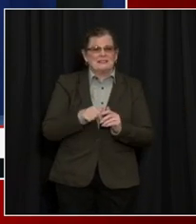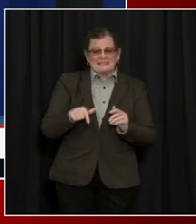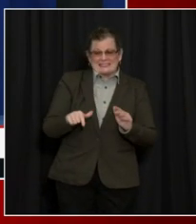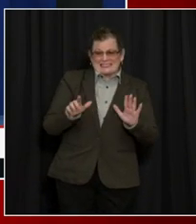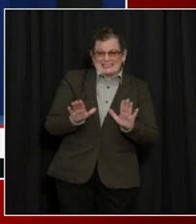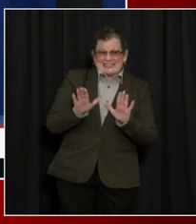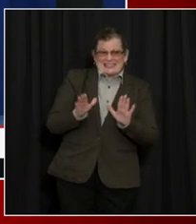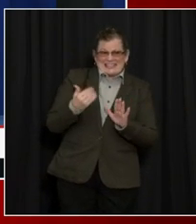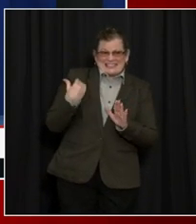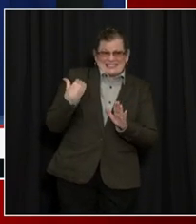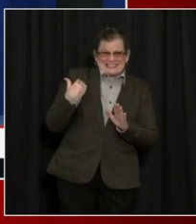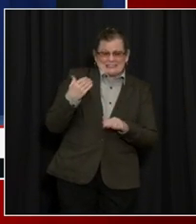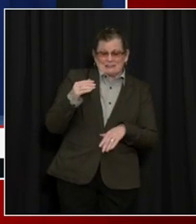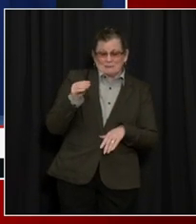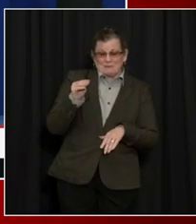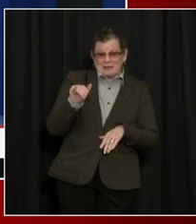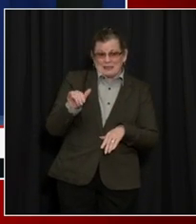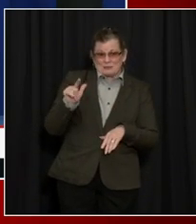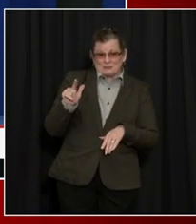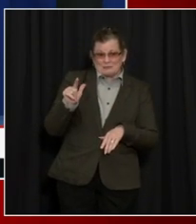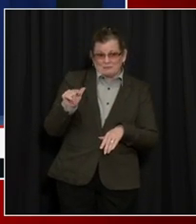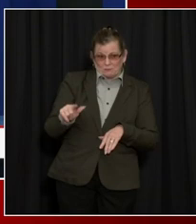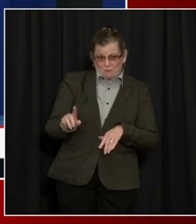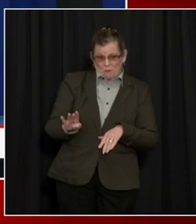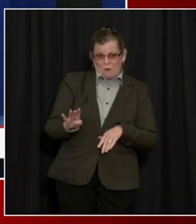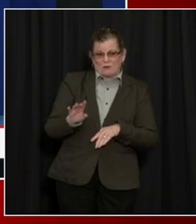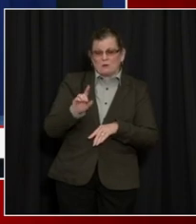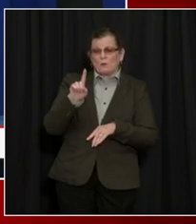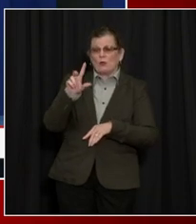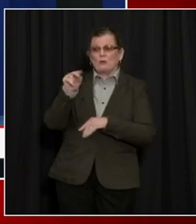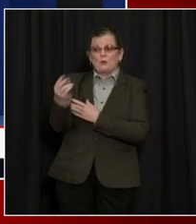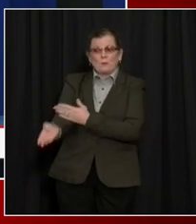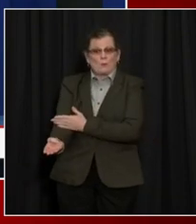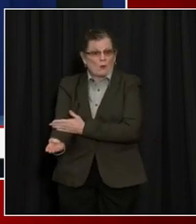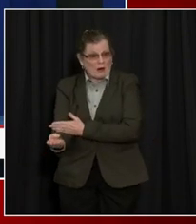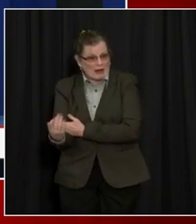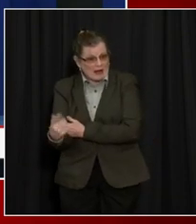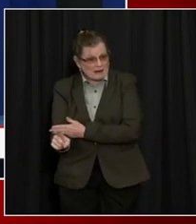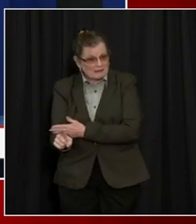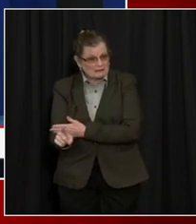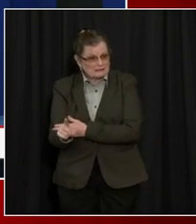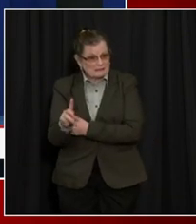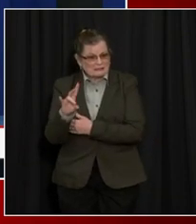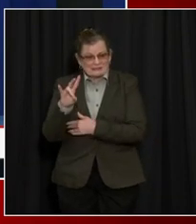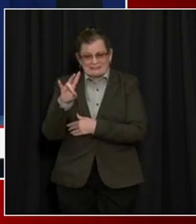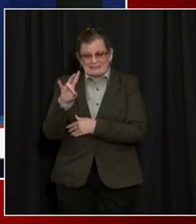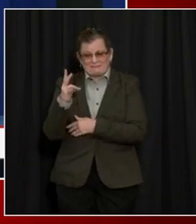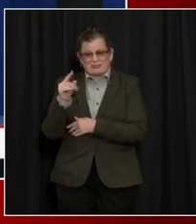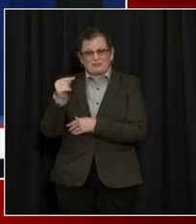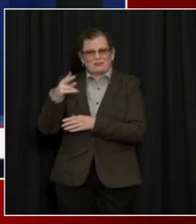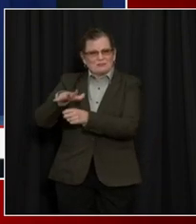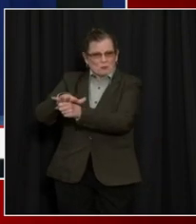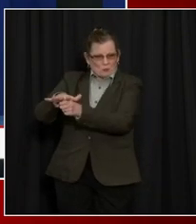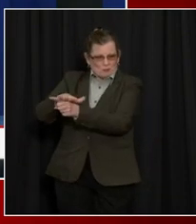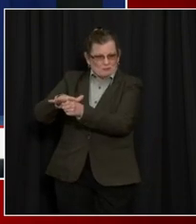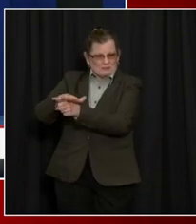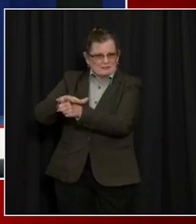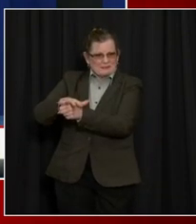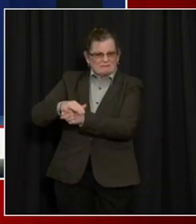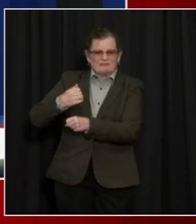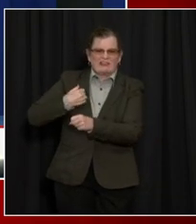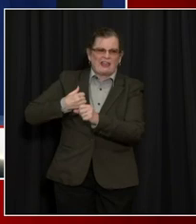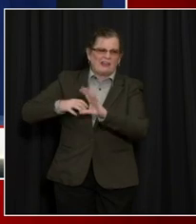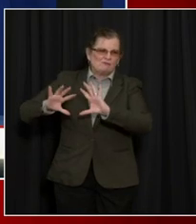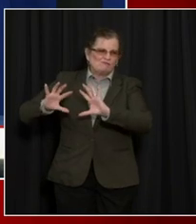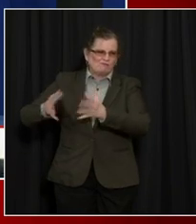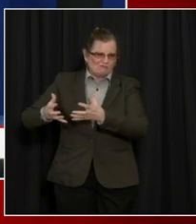1:30 a.m., members of the 7th District responded to the 1800 block of Gainesville Street Southeast following